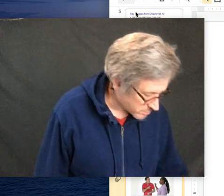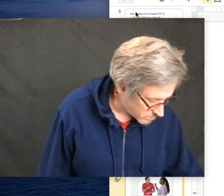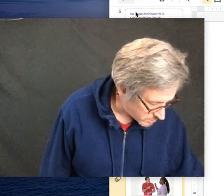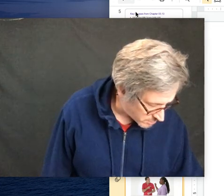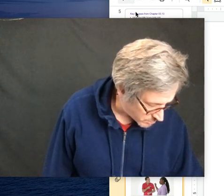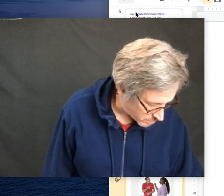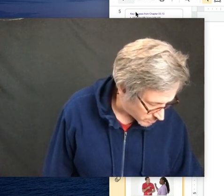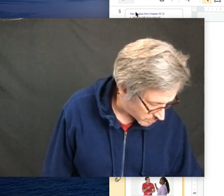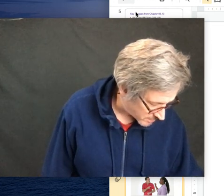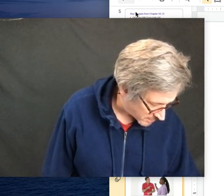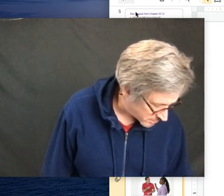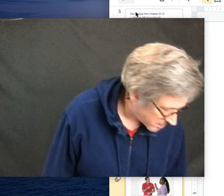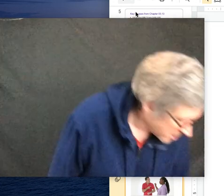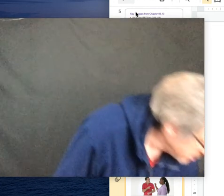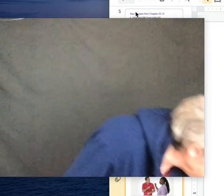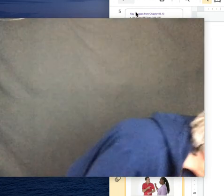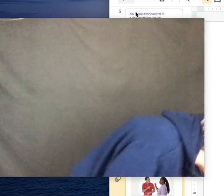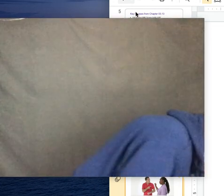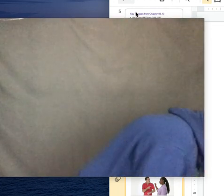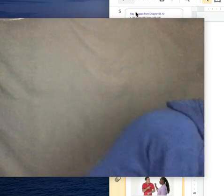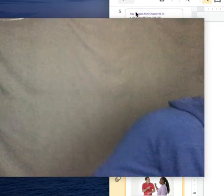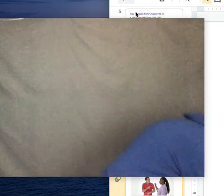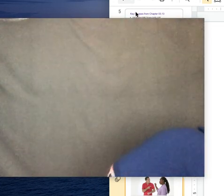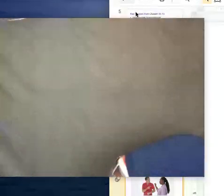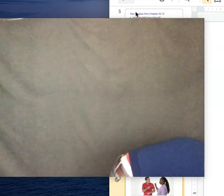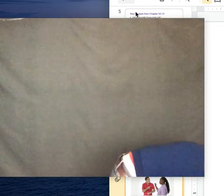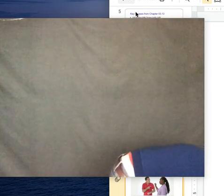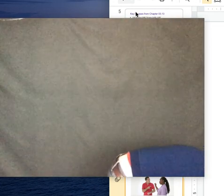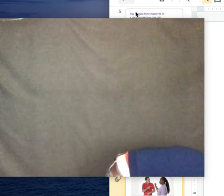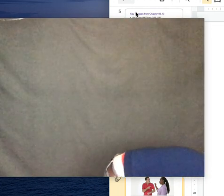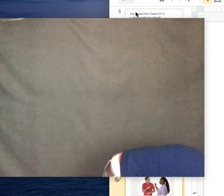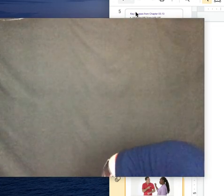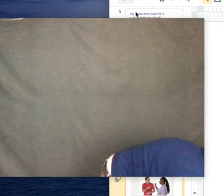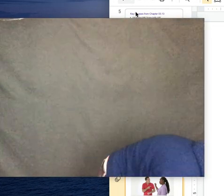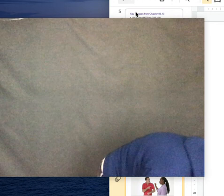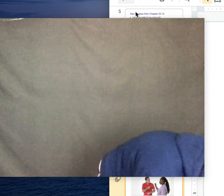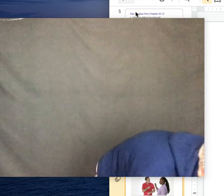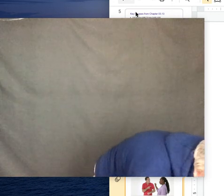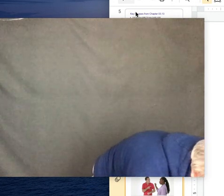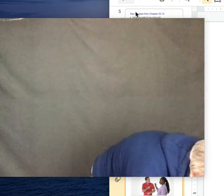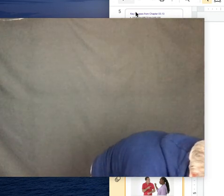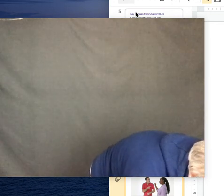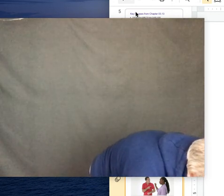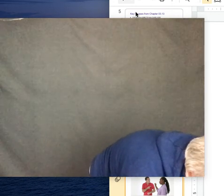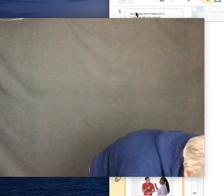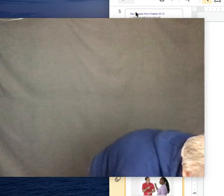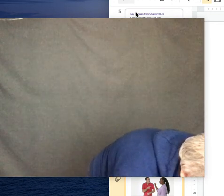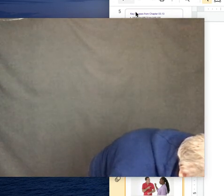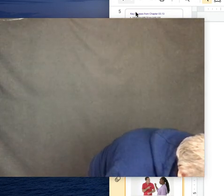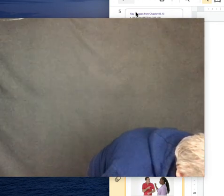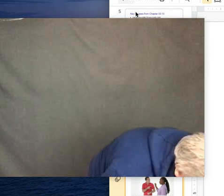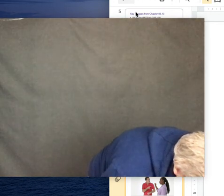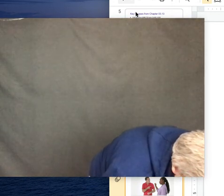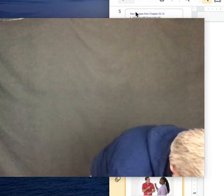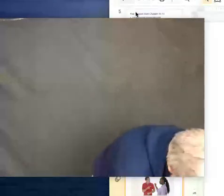No, Dodge. Oh, buddy, I'm so sorry. You can't walk on my laptop.